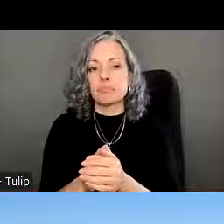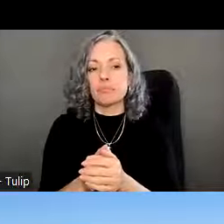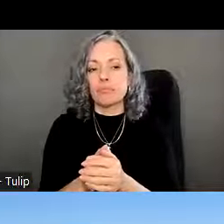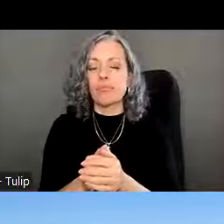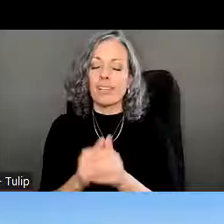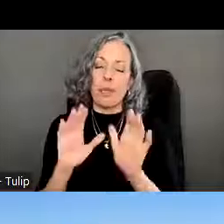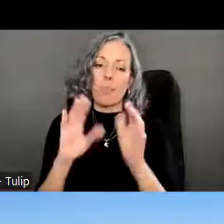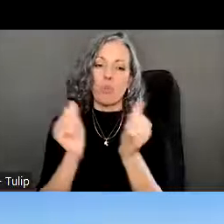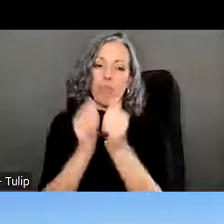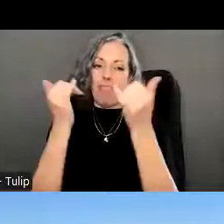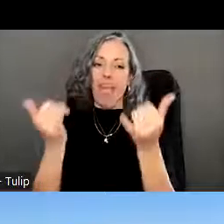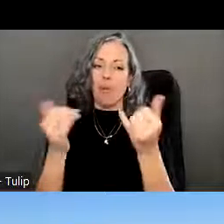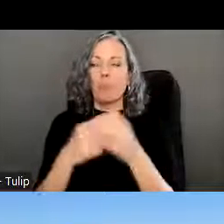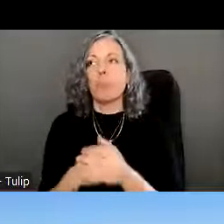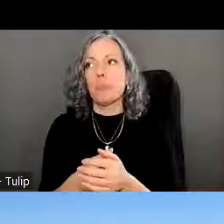now.